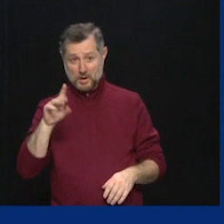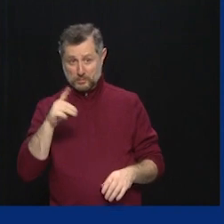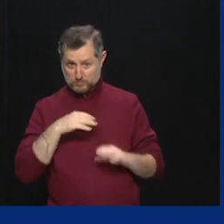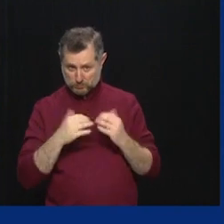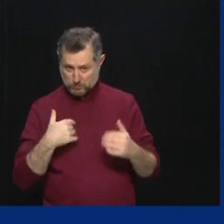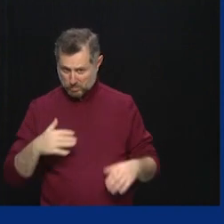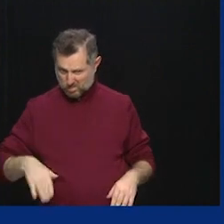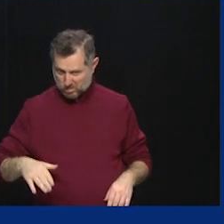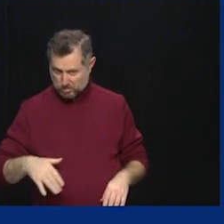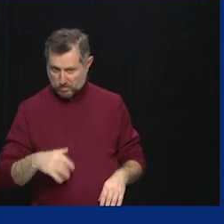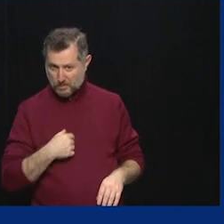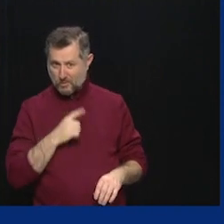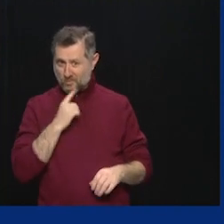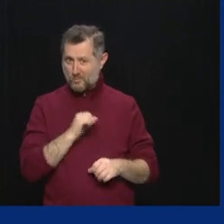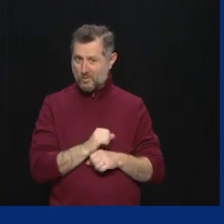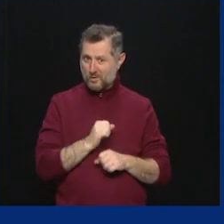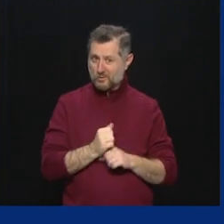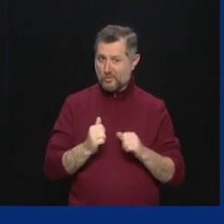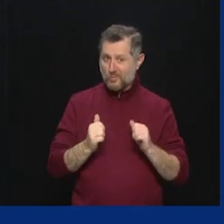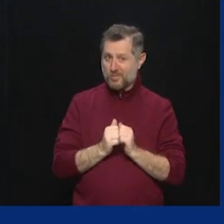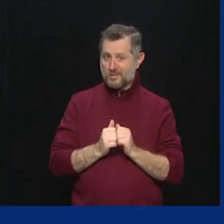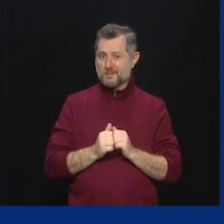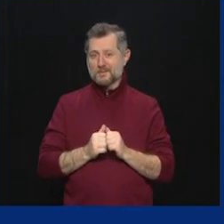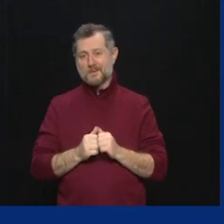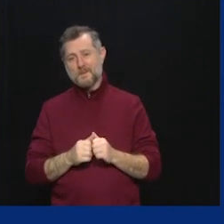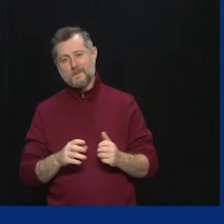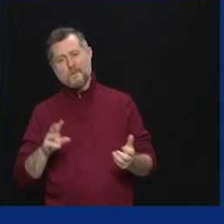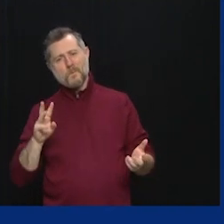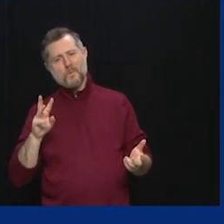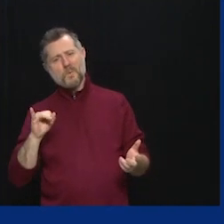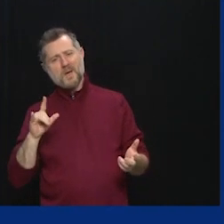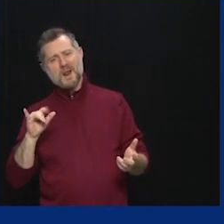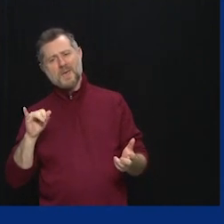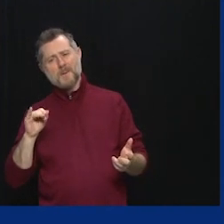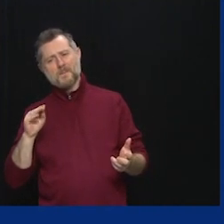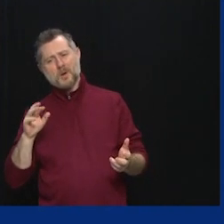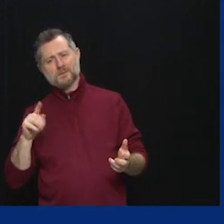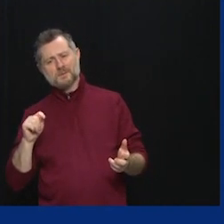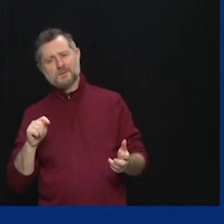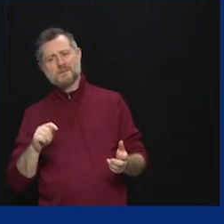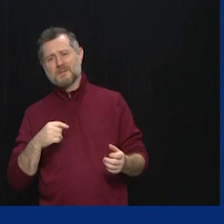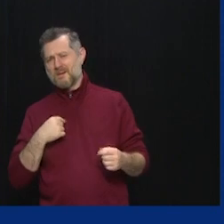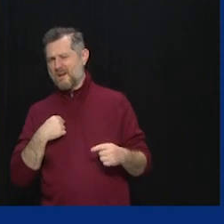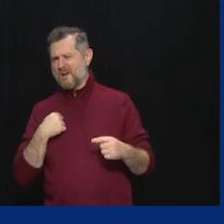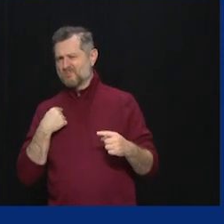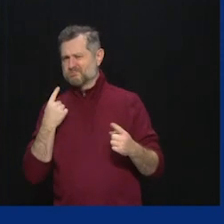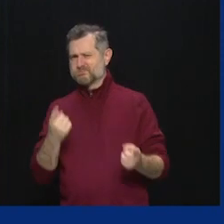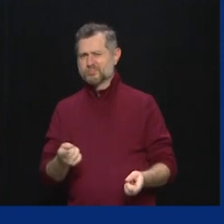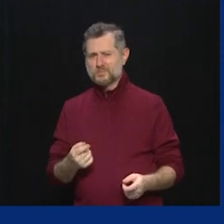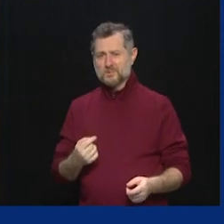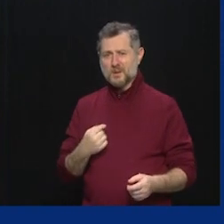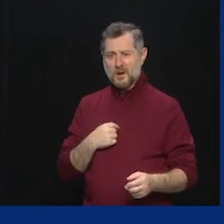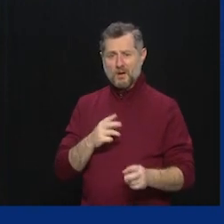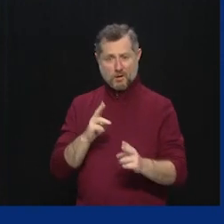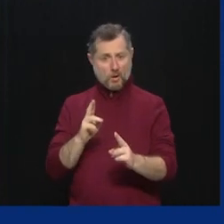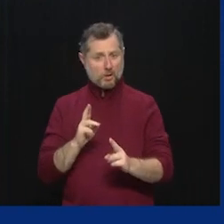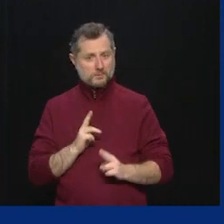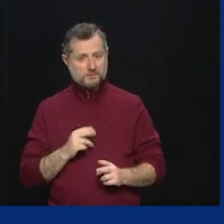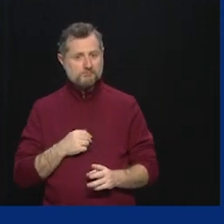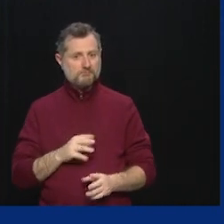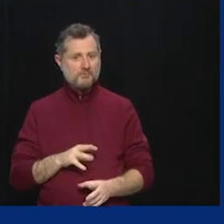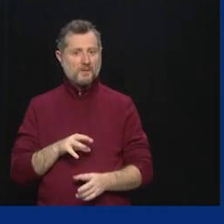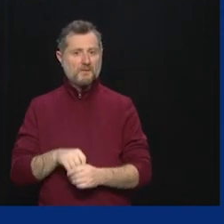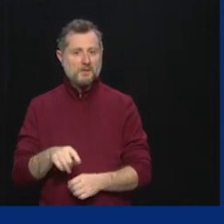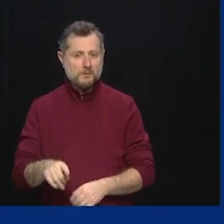been working with the Wilpons since we helped, and I was honored to be a major part in helping Citi Field get rebuilt in